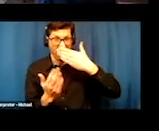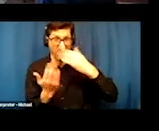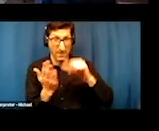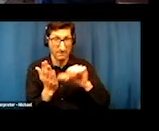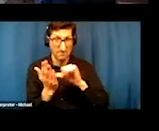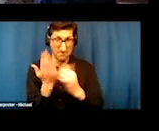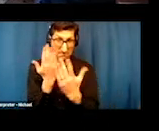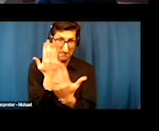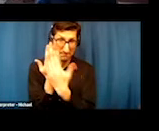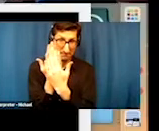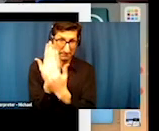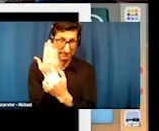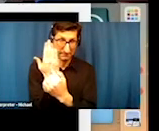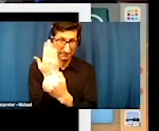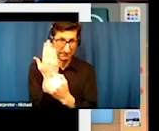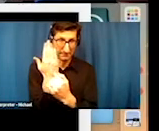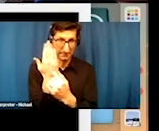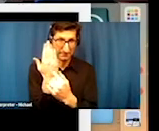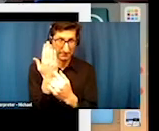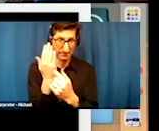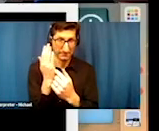some reason. Hang on a second. Sorry.